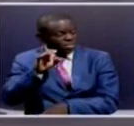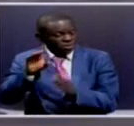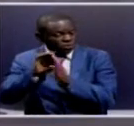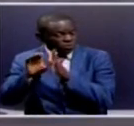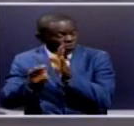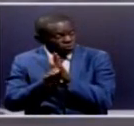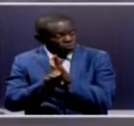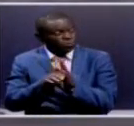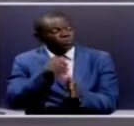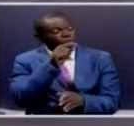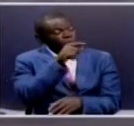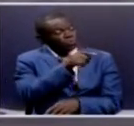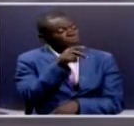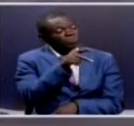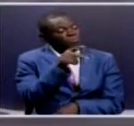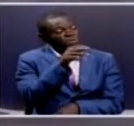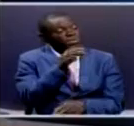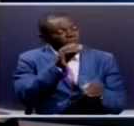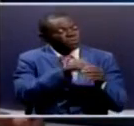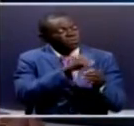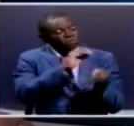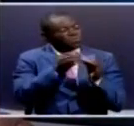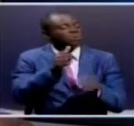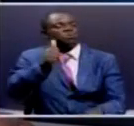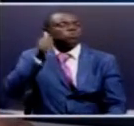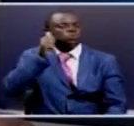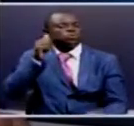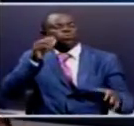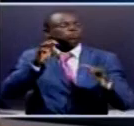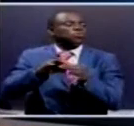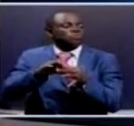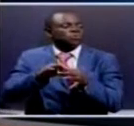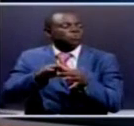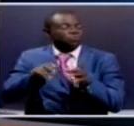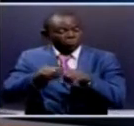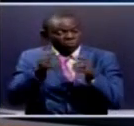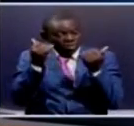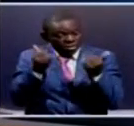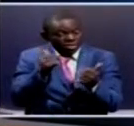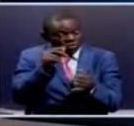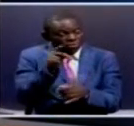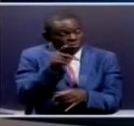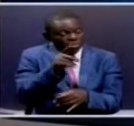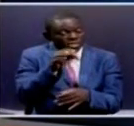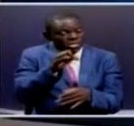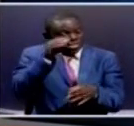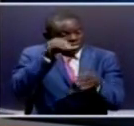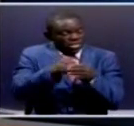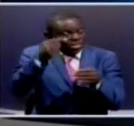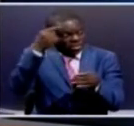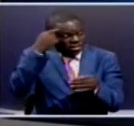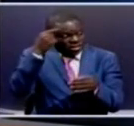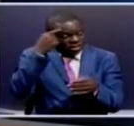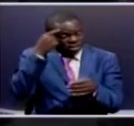be part of it. No. You're going to nominate individuals in this political party. No. And the party cannot decide not to send